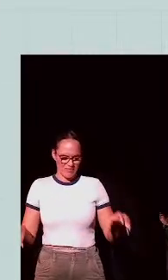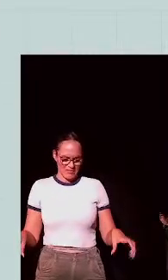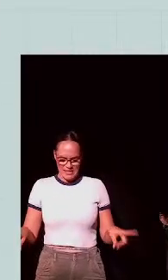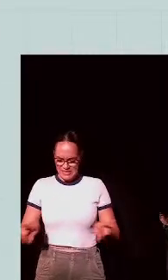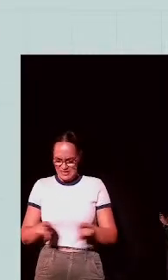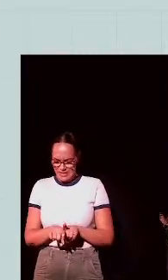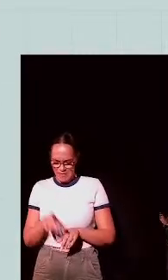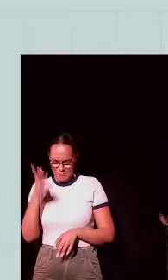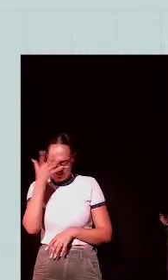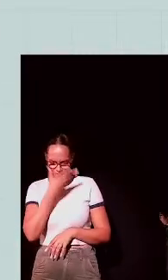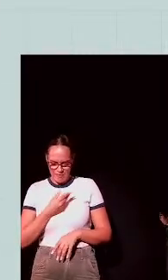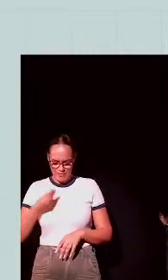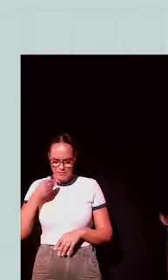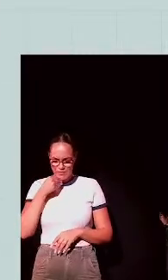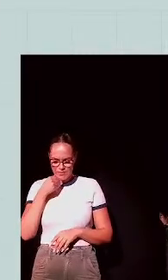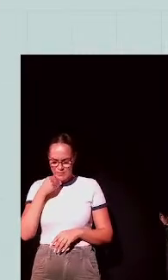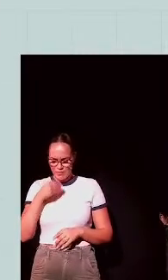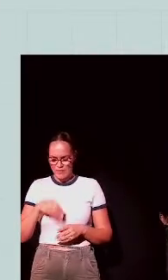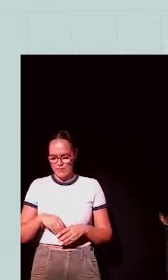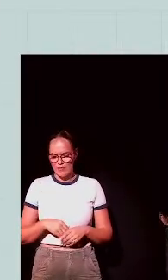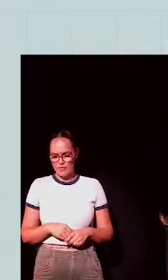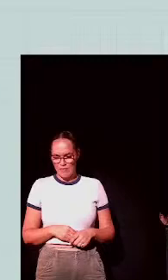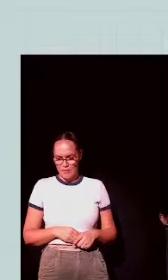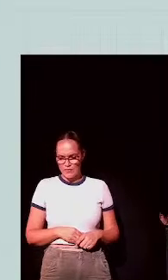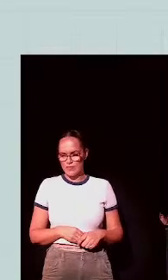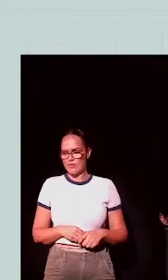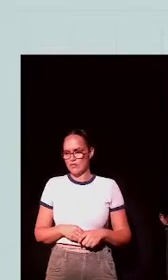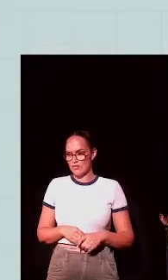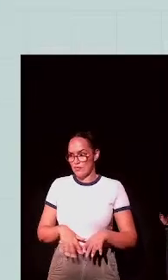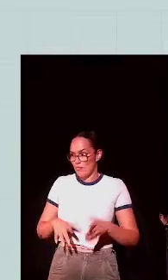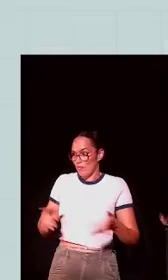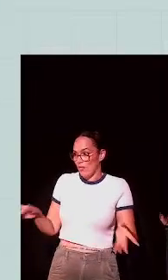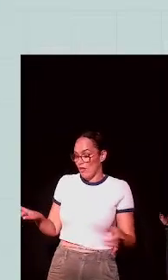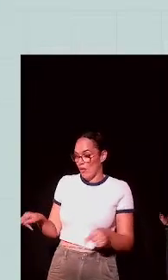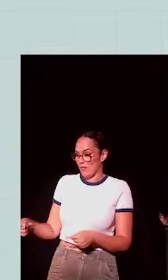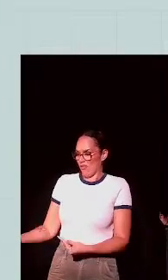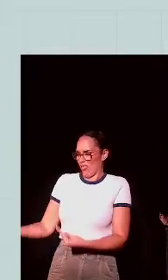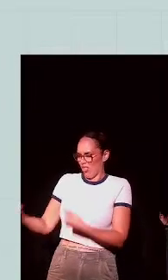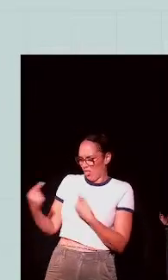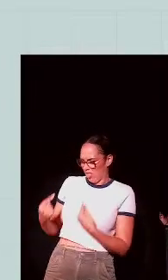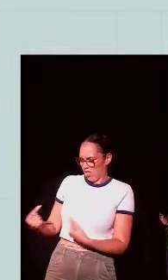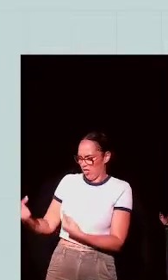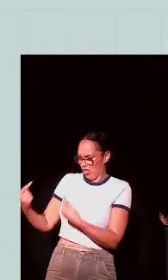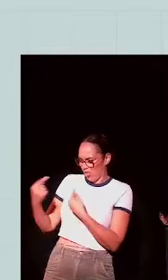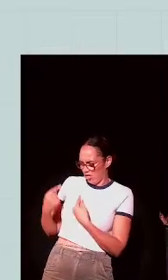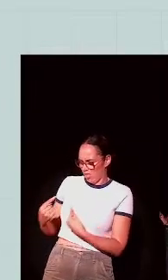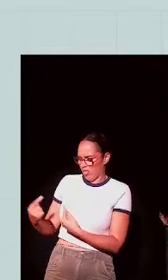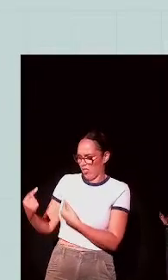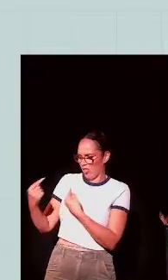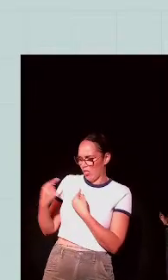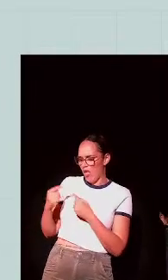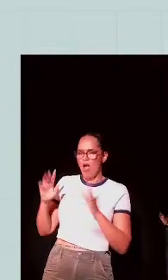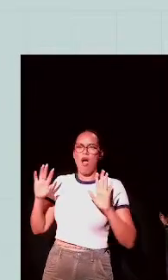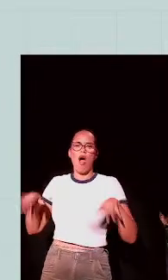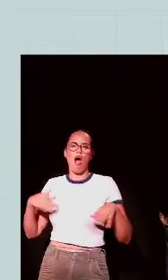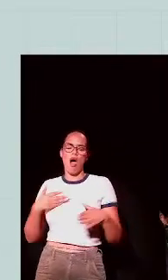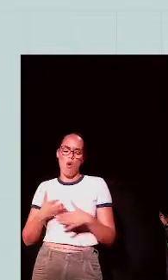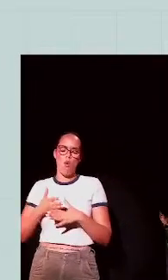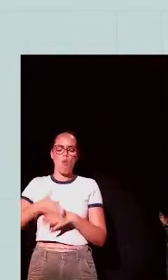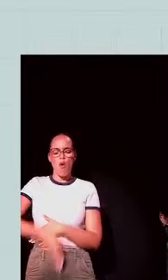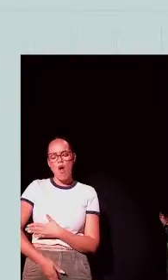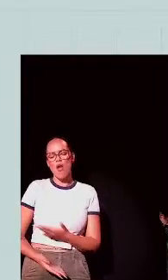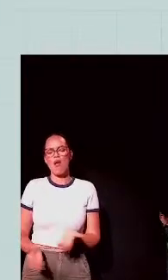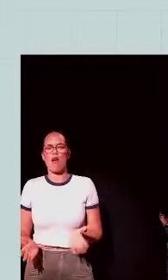face. So why do you put it all on how hard you worked? 'Cause I